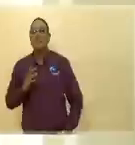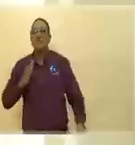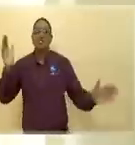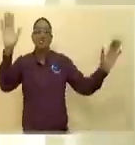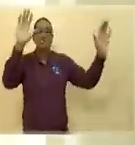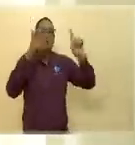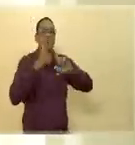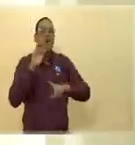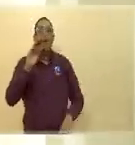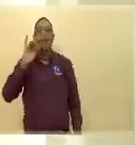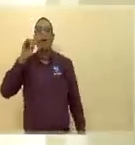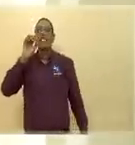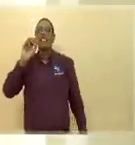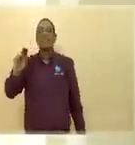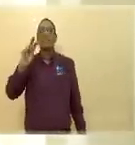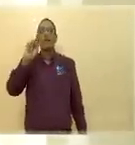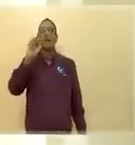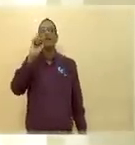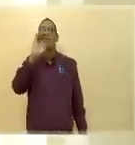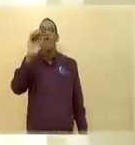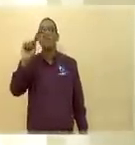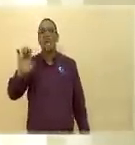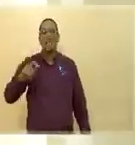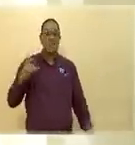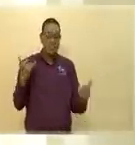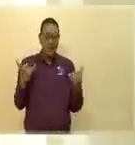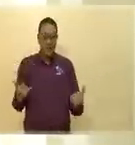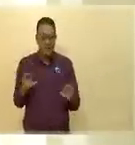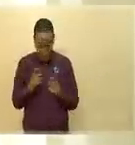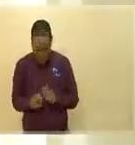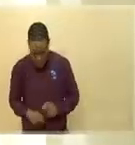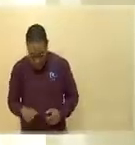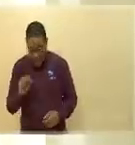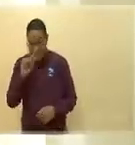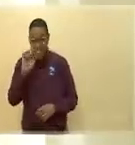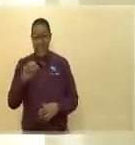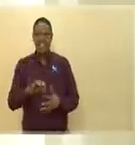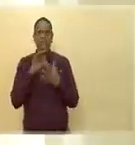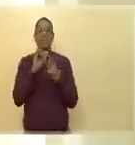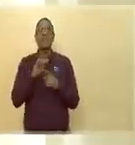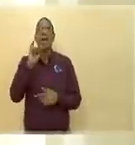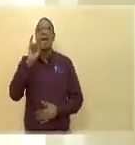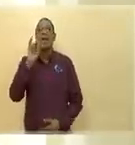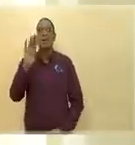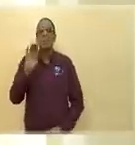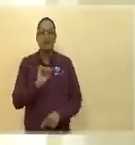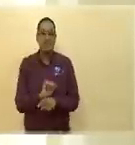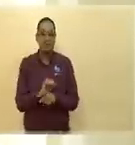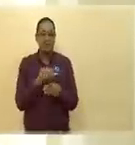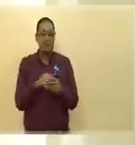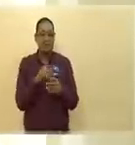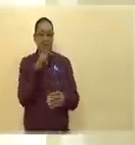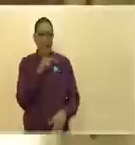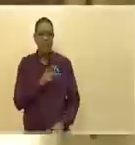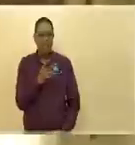Mr. Benjamin Rosett, the Modernization of State Specialist at the Inter-American Development Bank in Kingston.